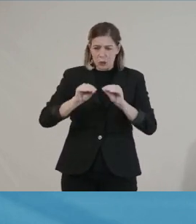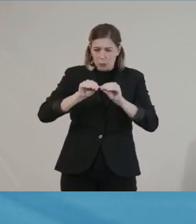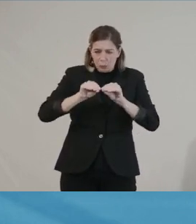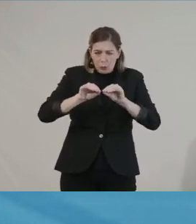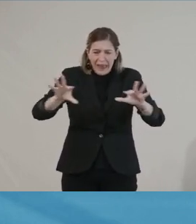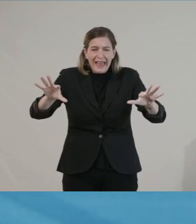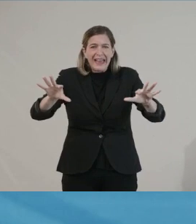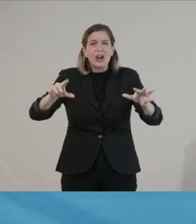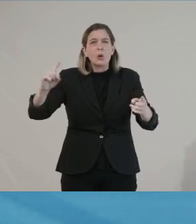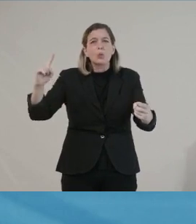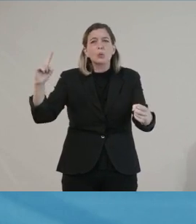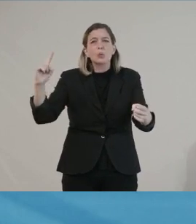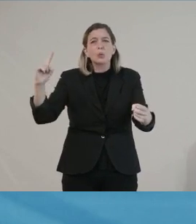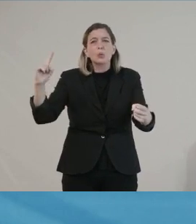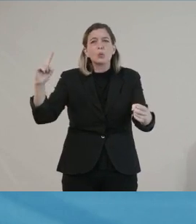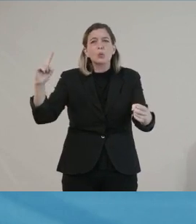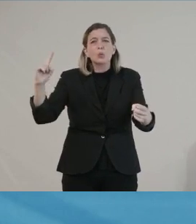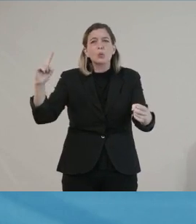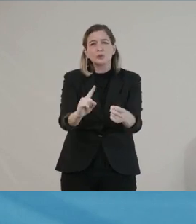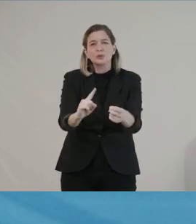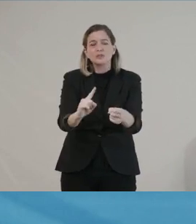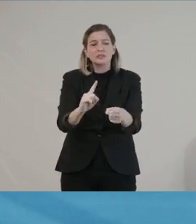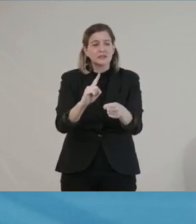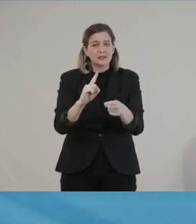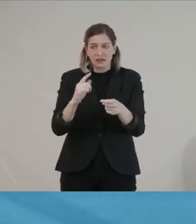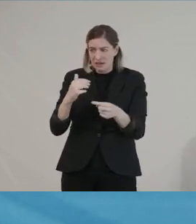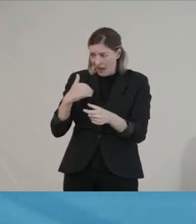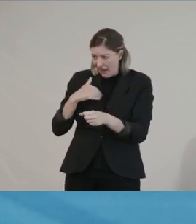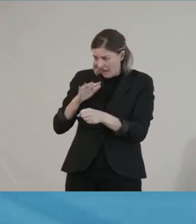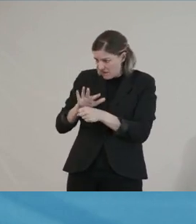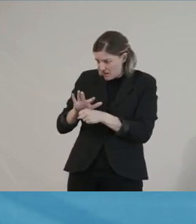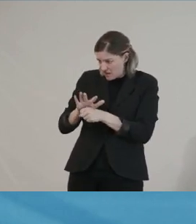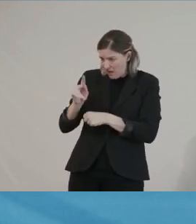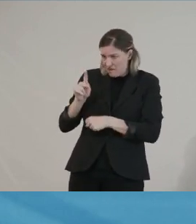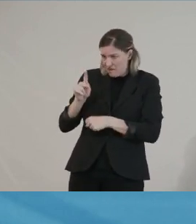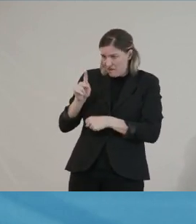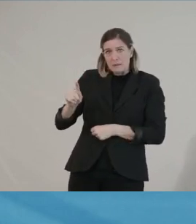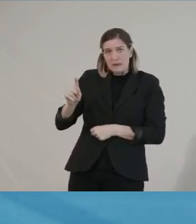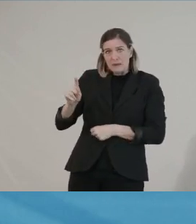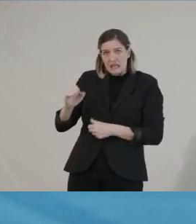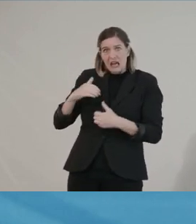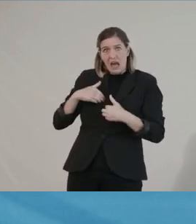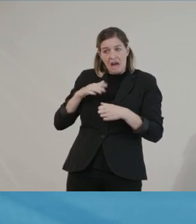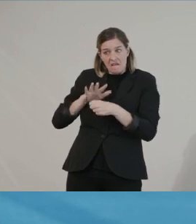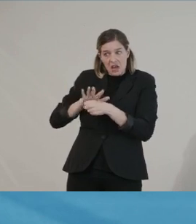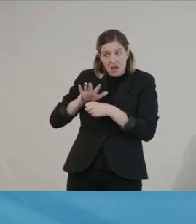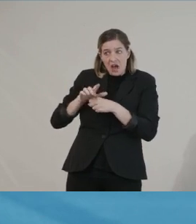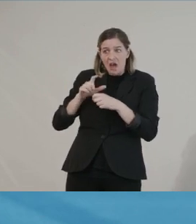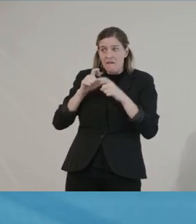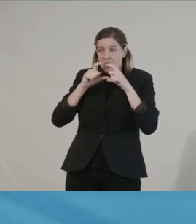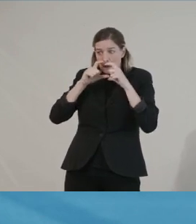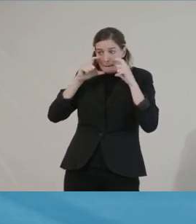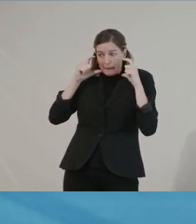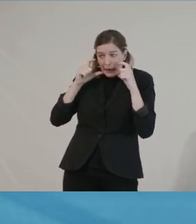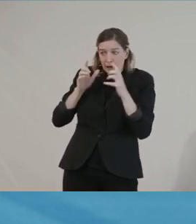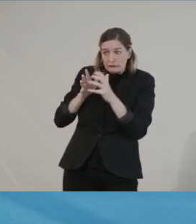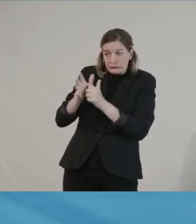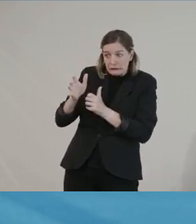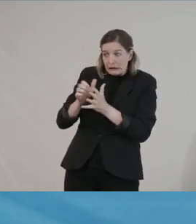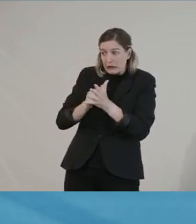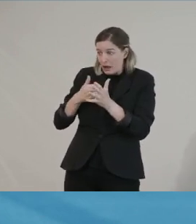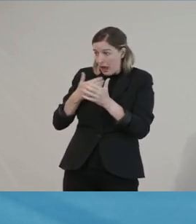enough PPE if there were a surge, to make sure that if someone were dramatically sick and